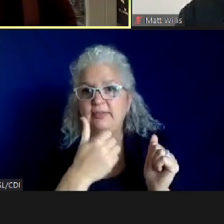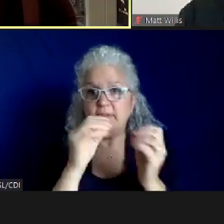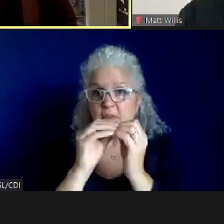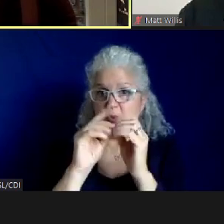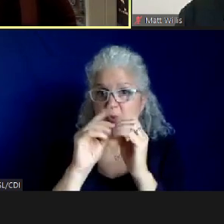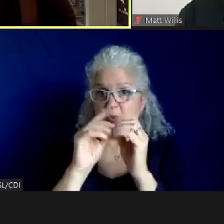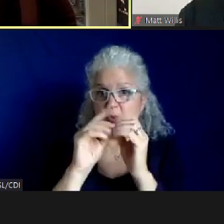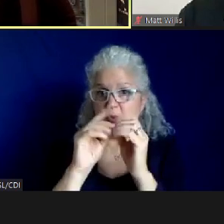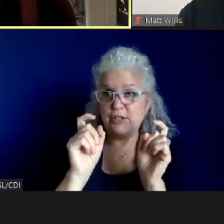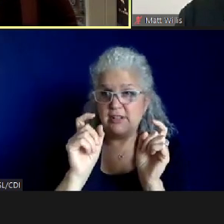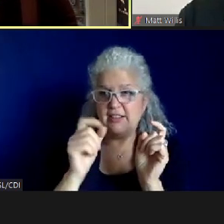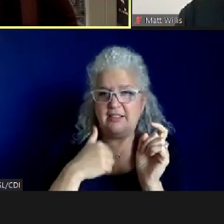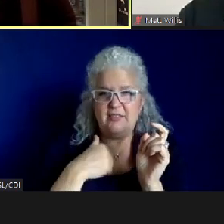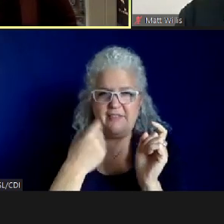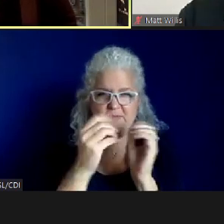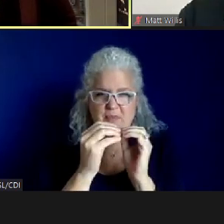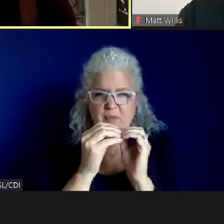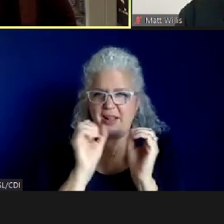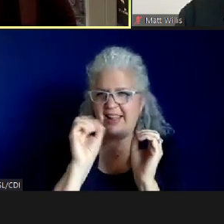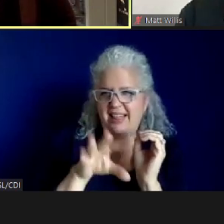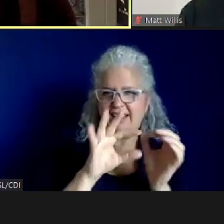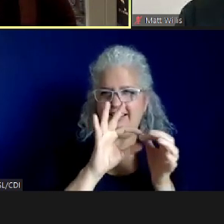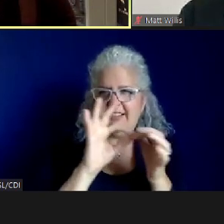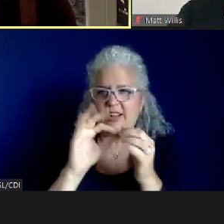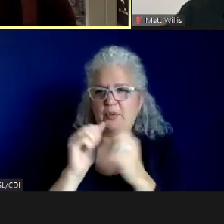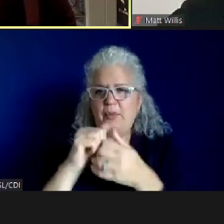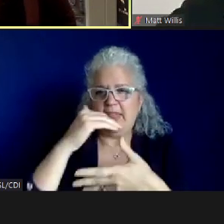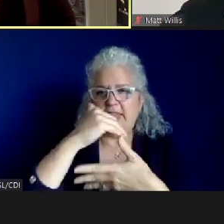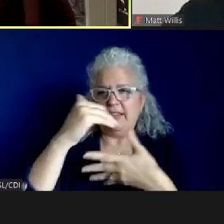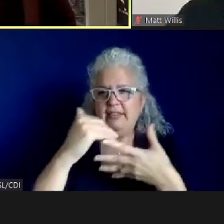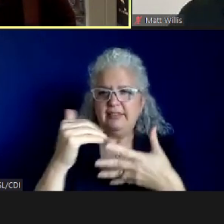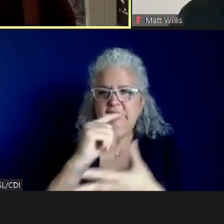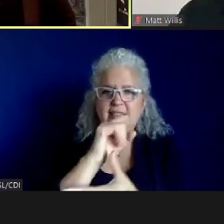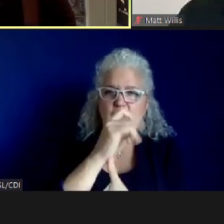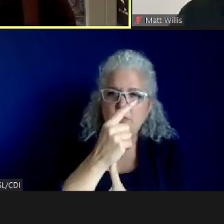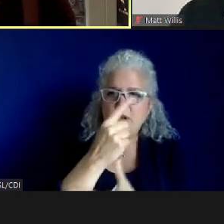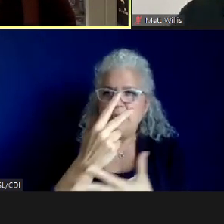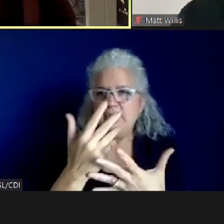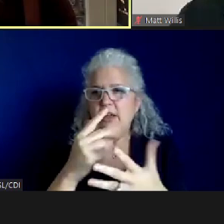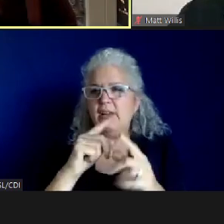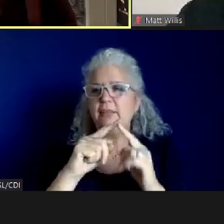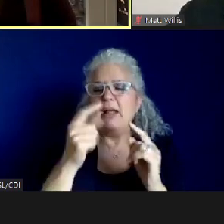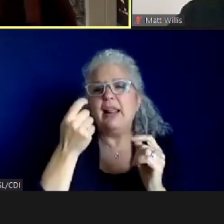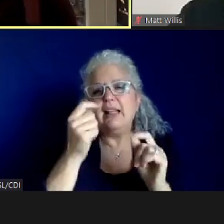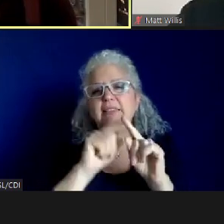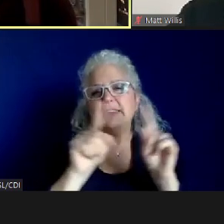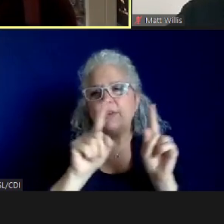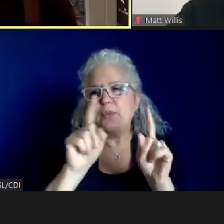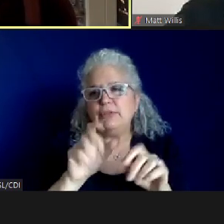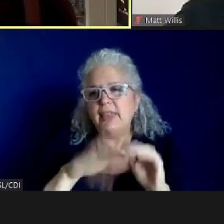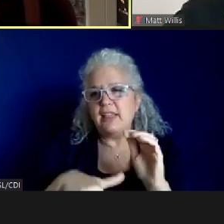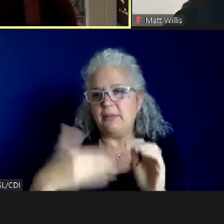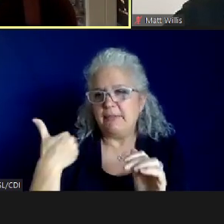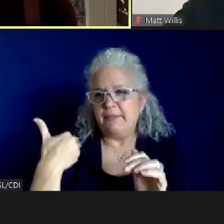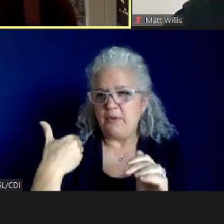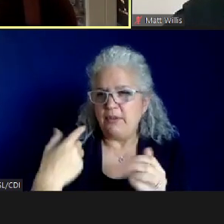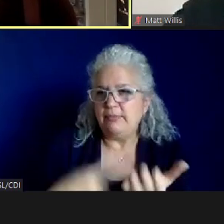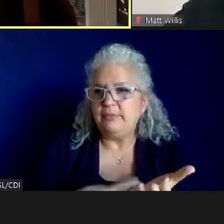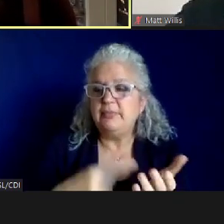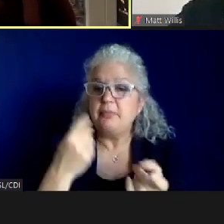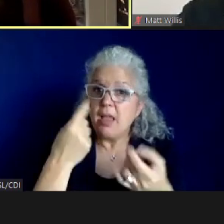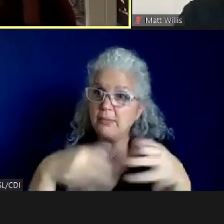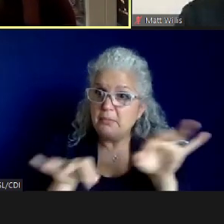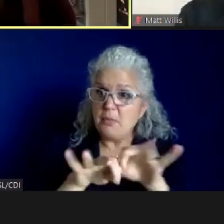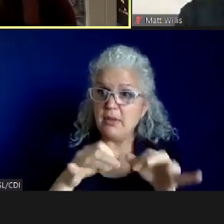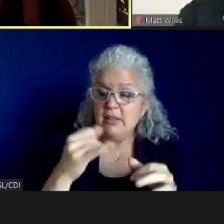sort of has to do with the tiers, but it's different than anything that we've covered. And I think it's important given the global ecosystem, if you will, of the Bay Area,